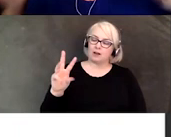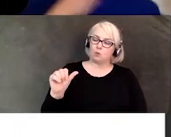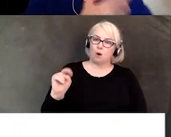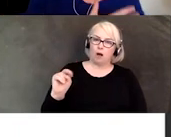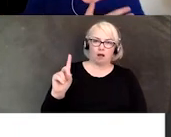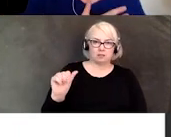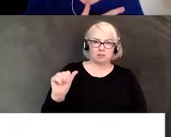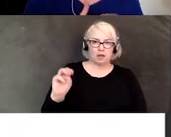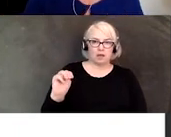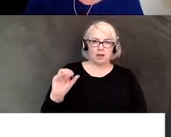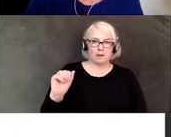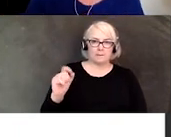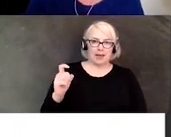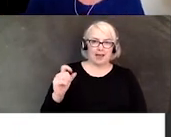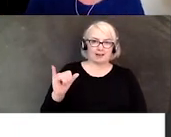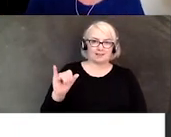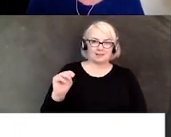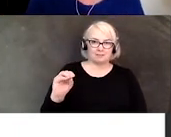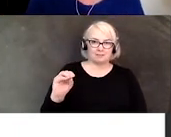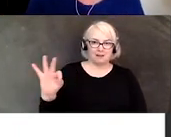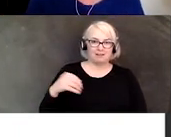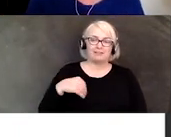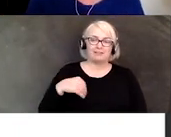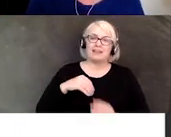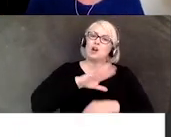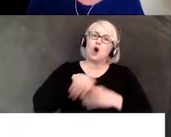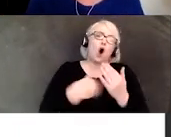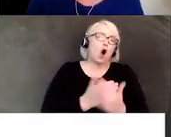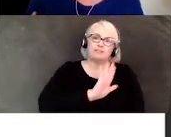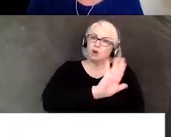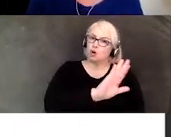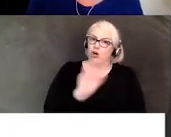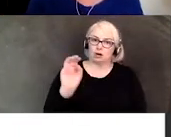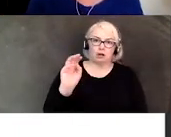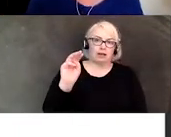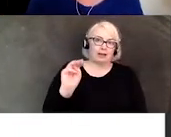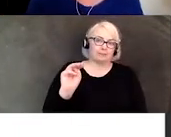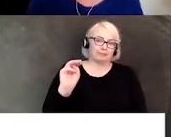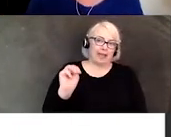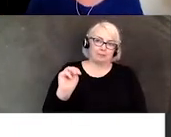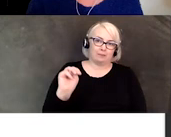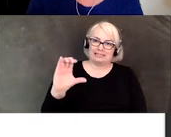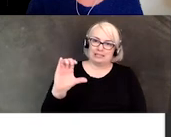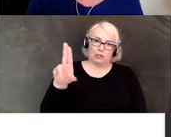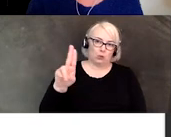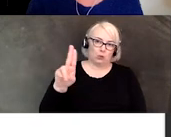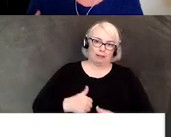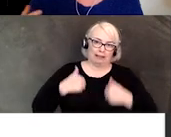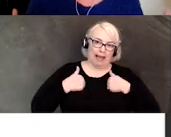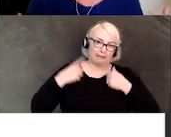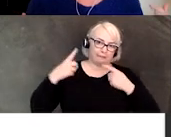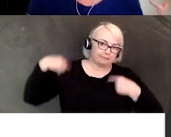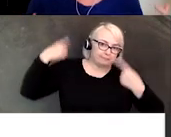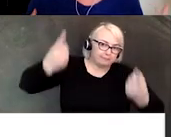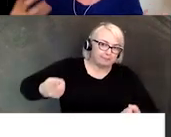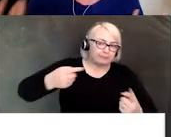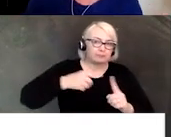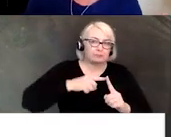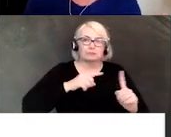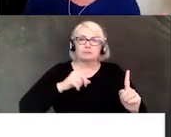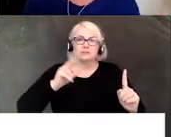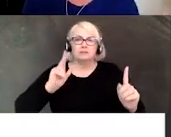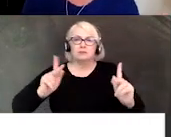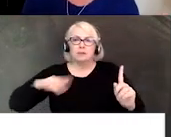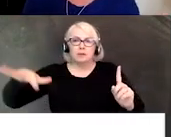MCU life is, is this person who, you know, she's misunderstood. She